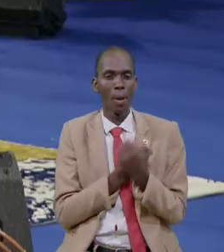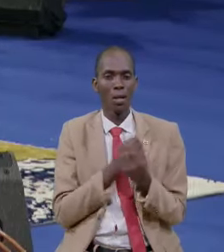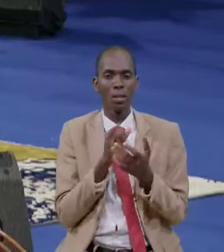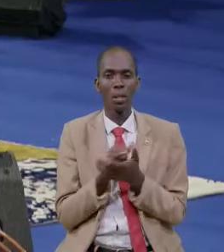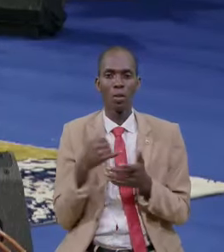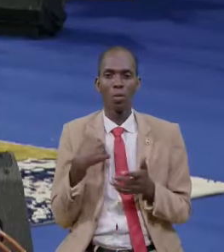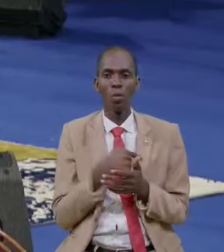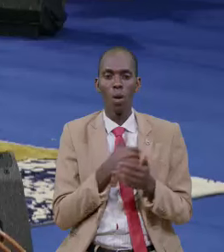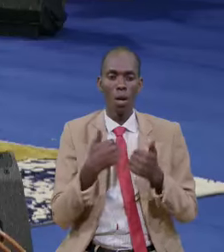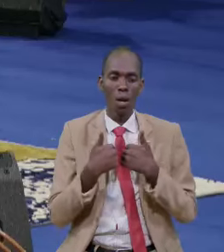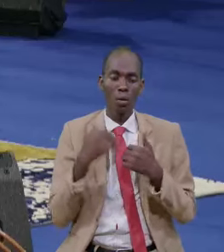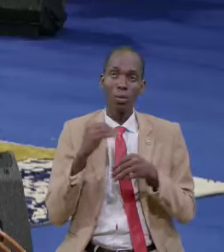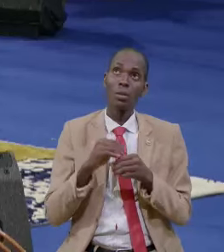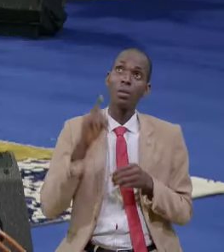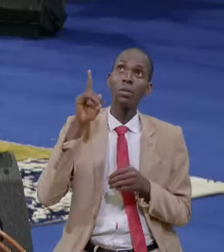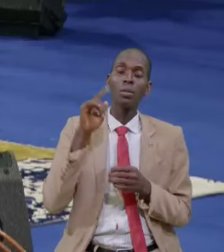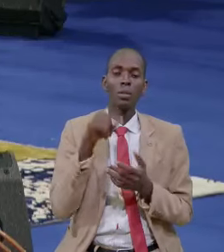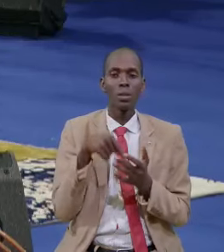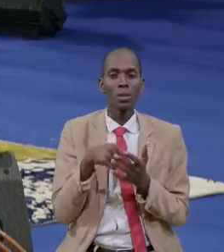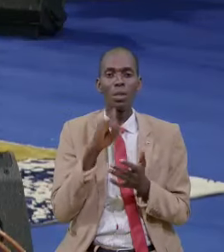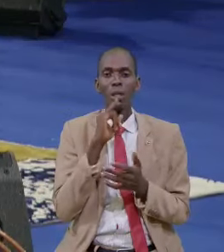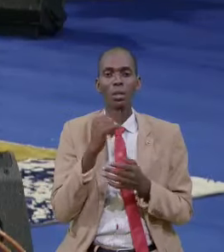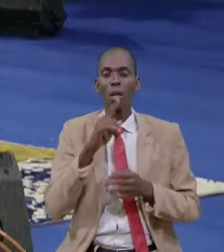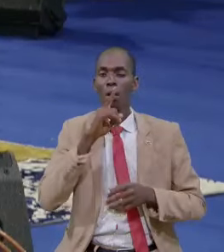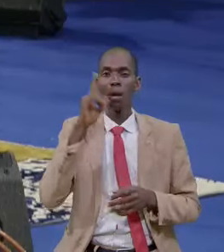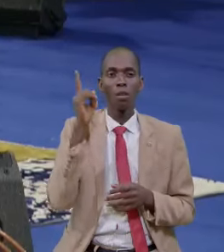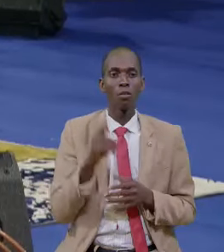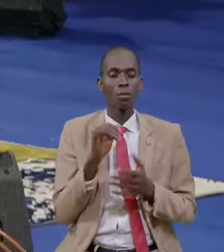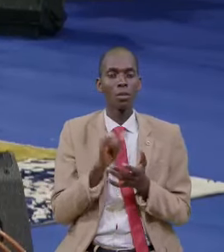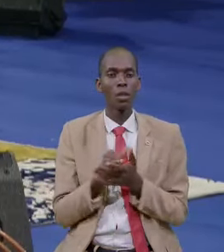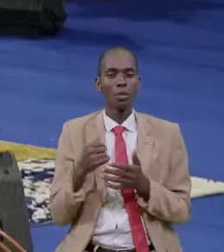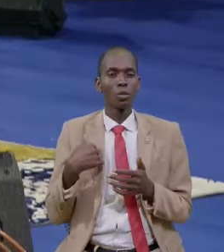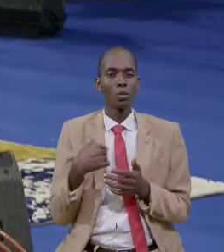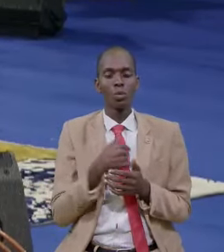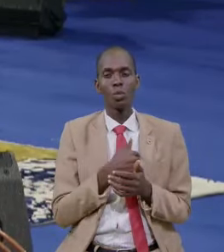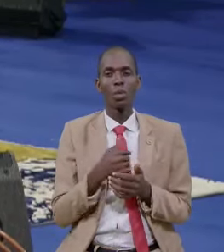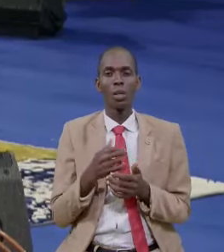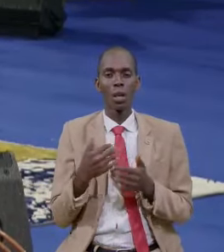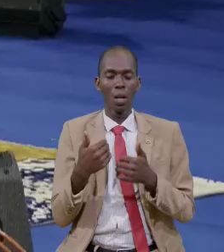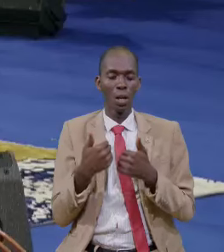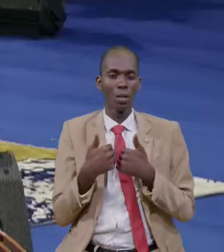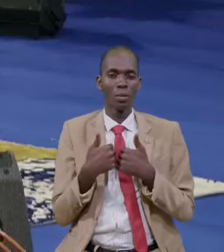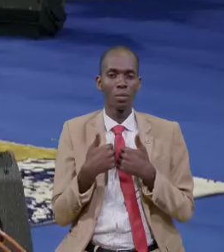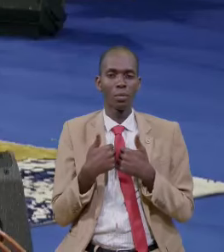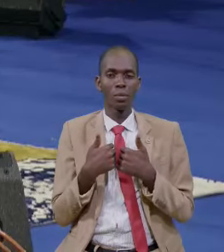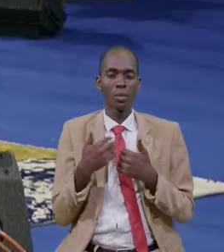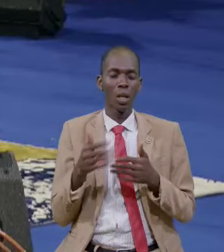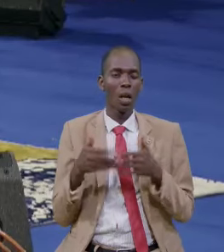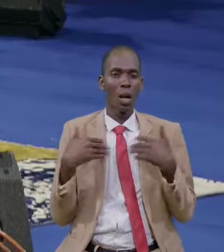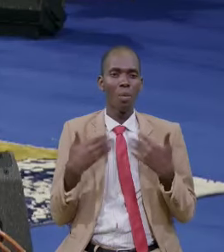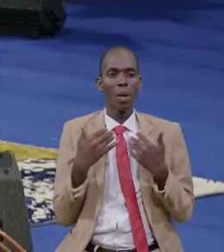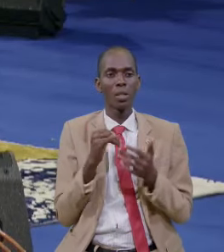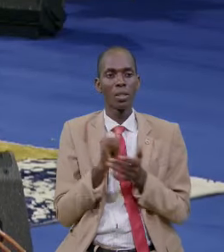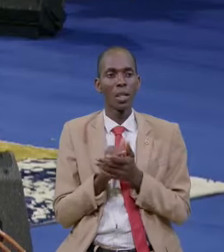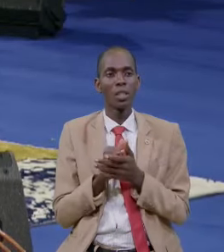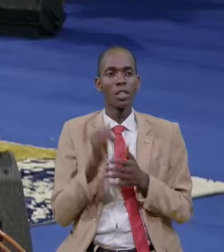in him." This is the assurance that we have in him. That if we ask anything,